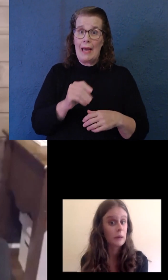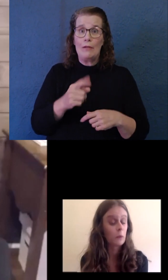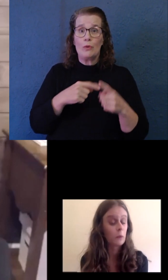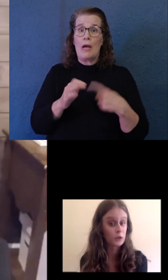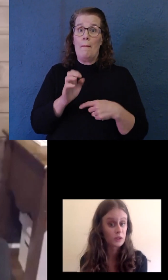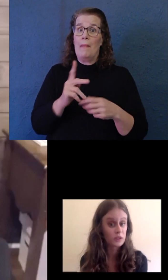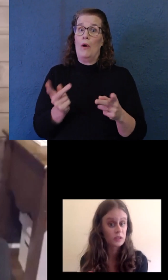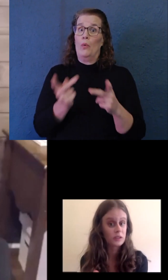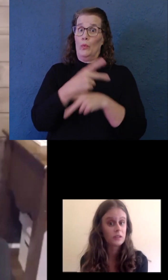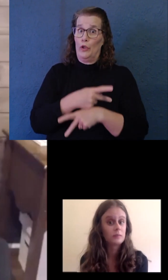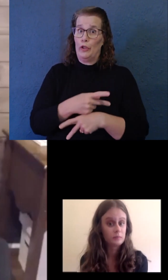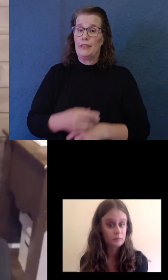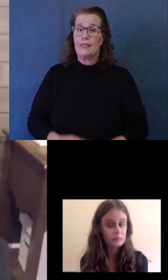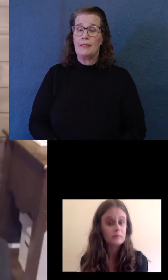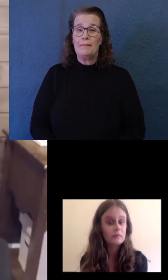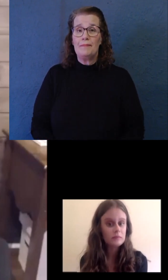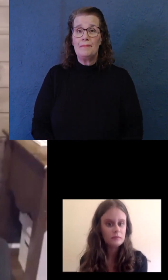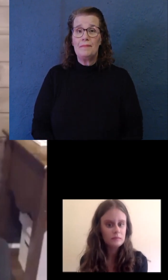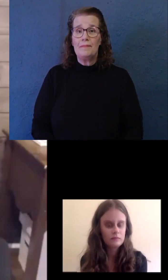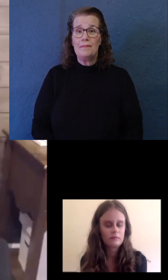to come back worse.